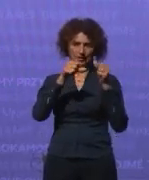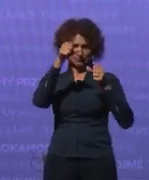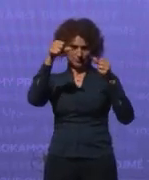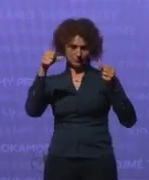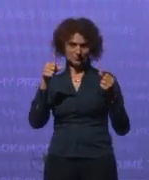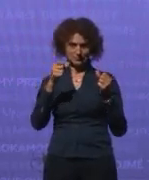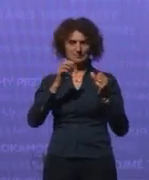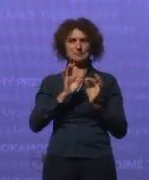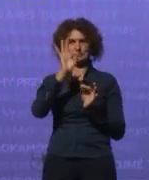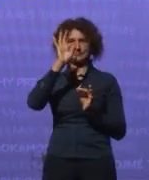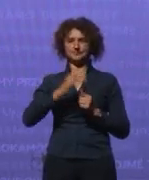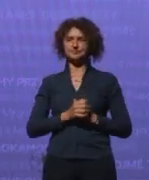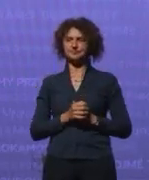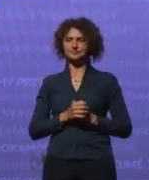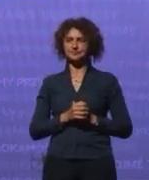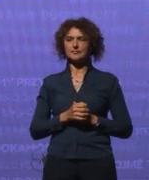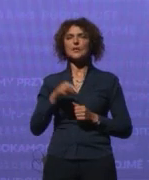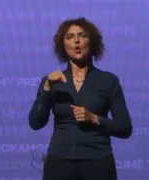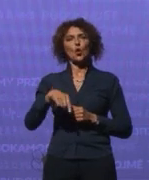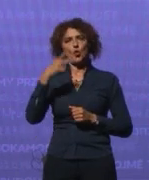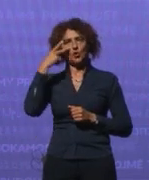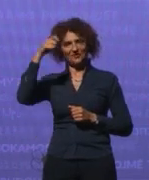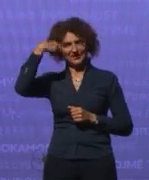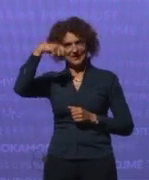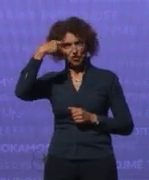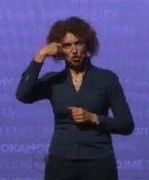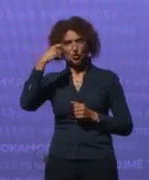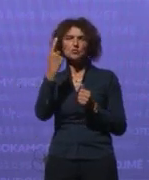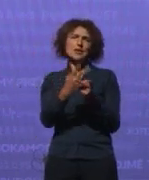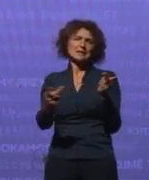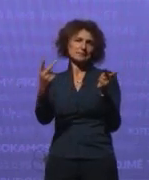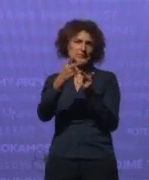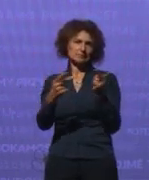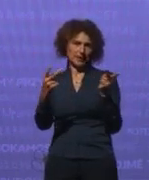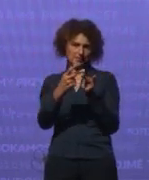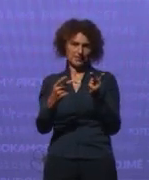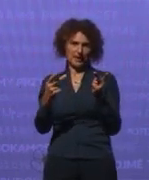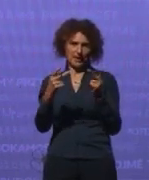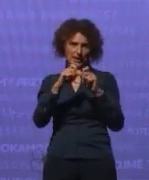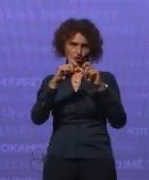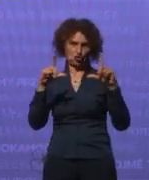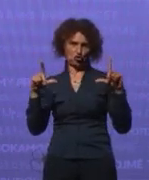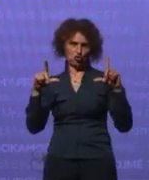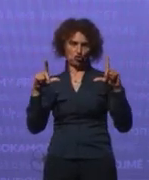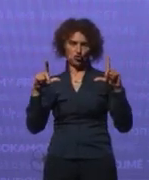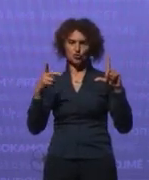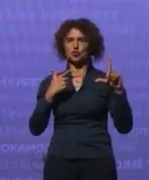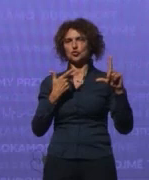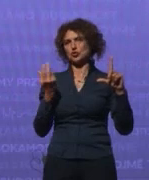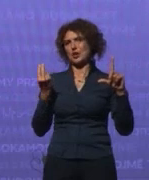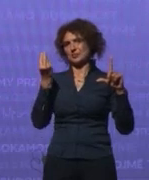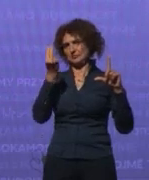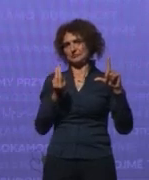of an experiment where our participants are involved in interaction with the robot. Please play the